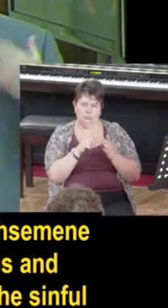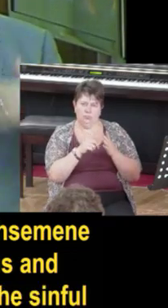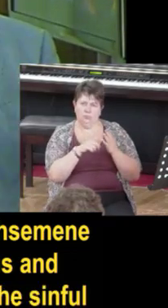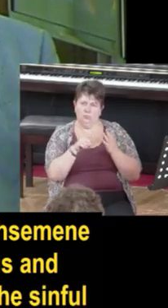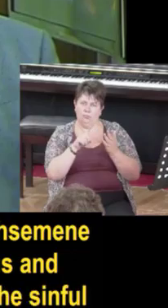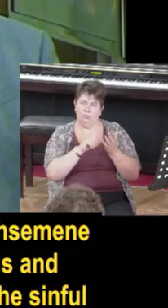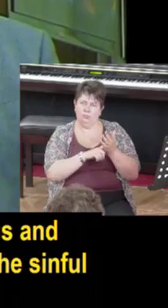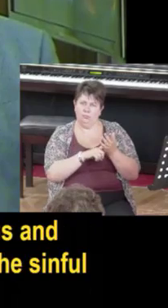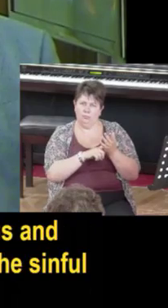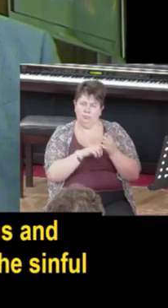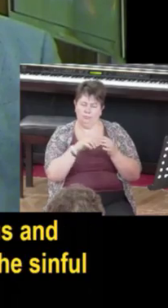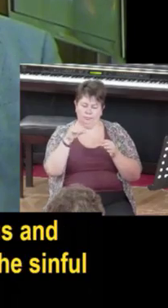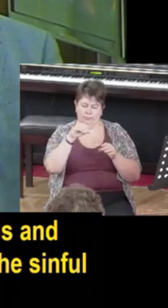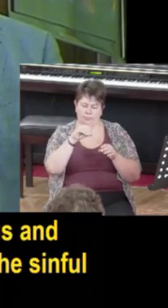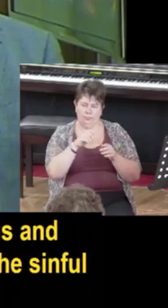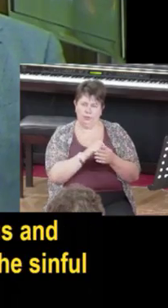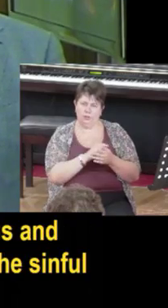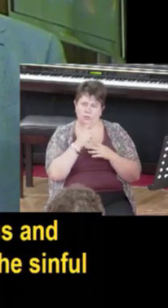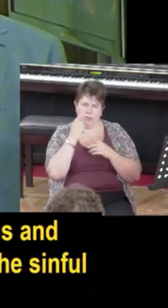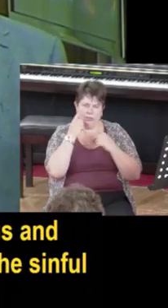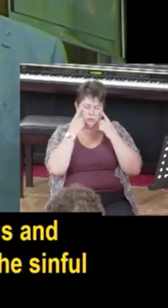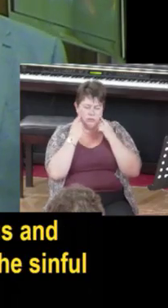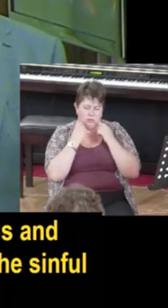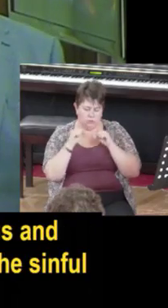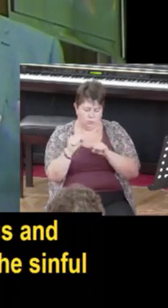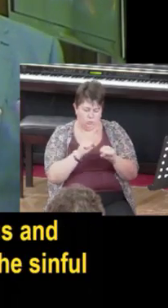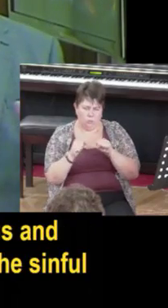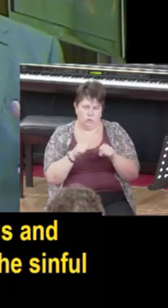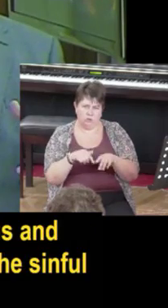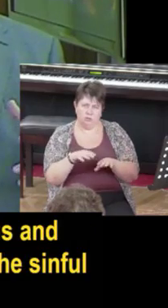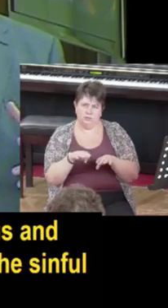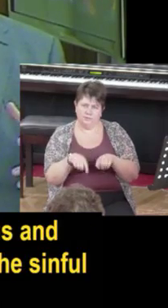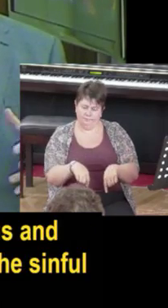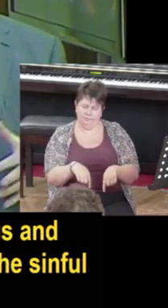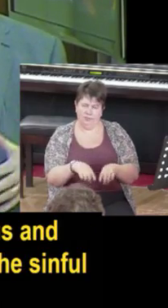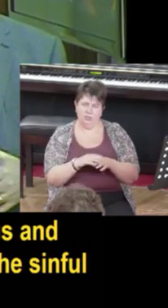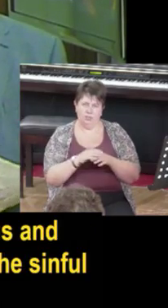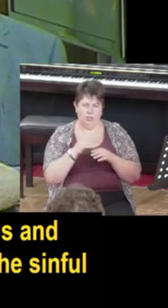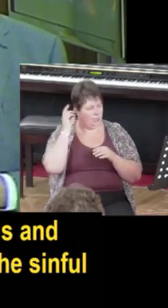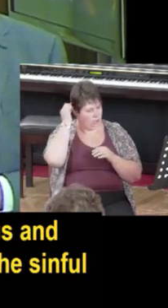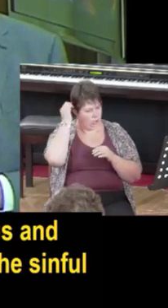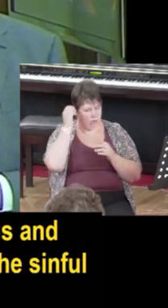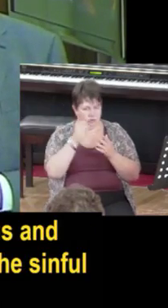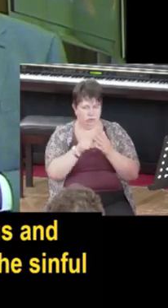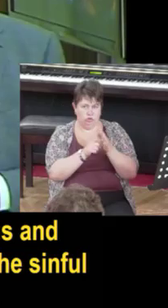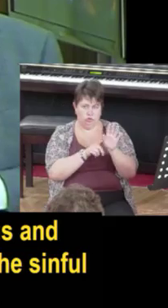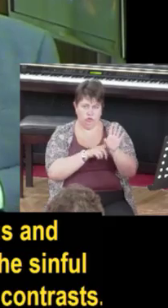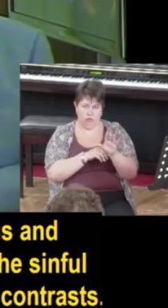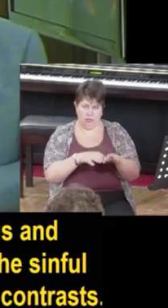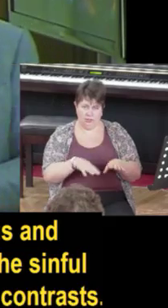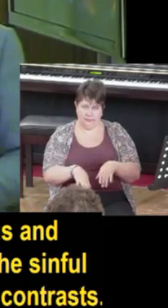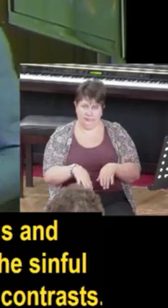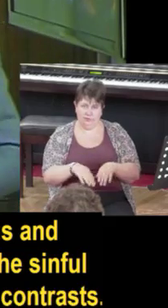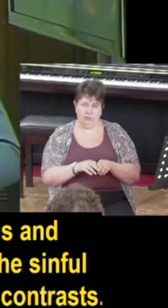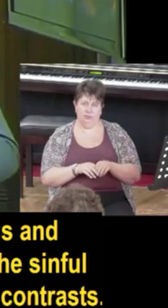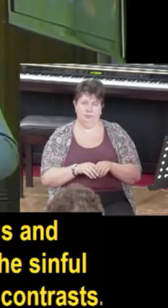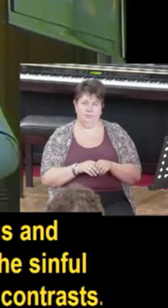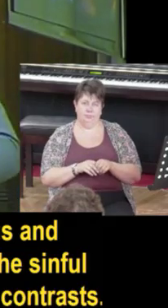whose tears wet his feet, whose hair she used to dry his feet.